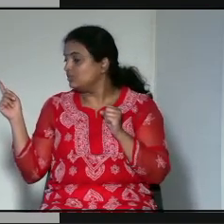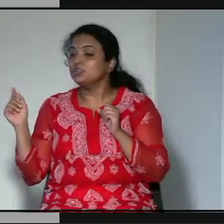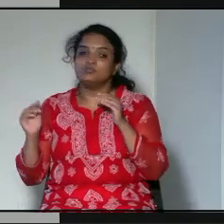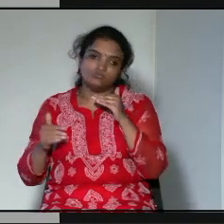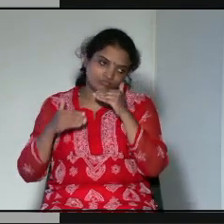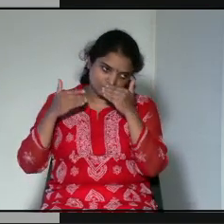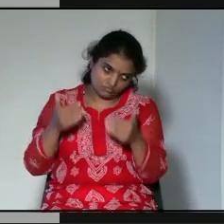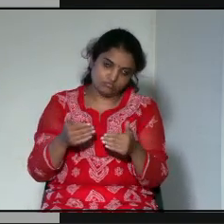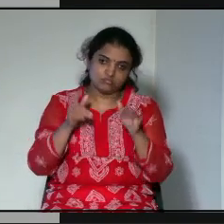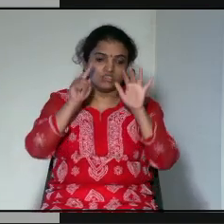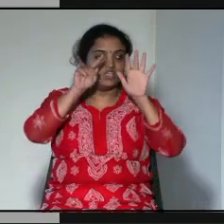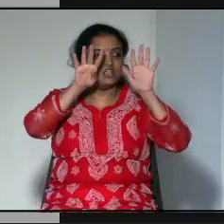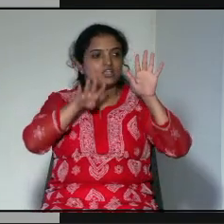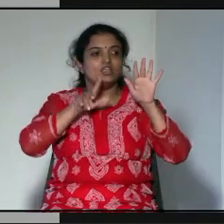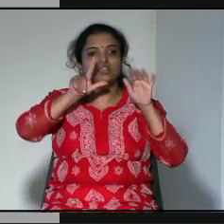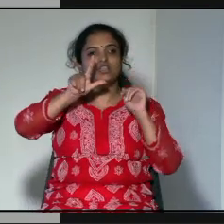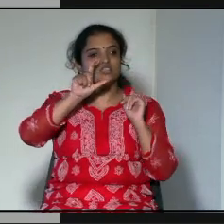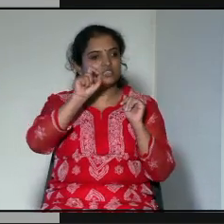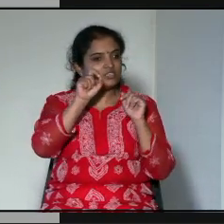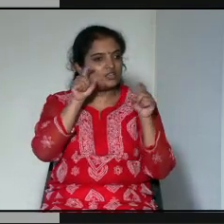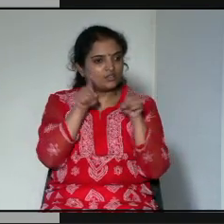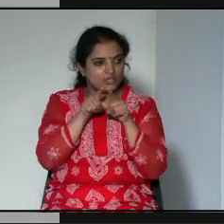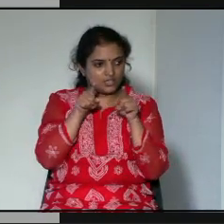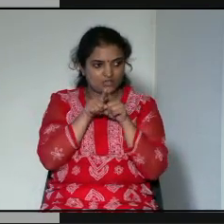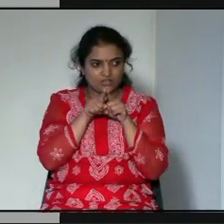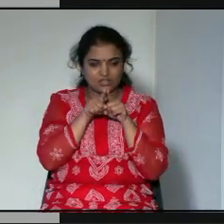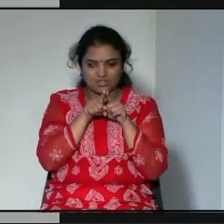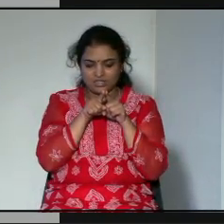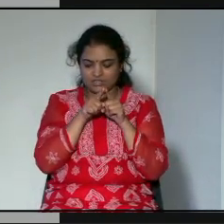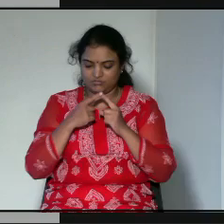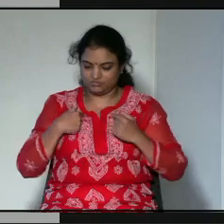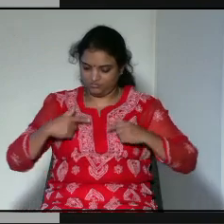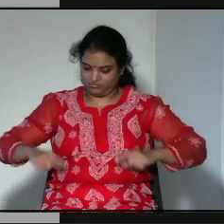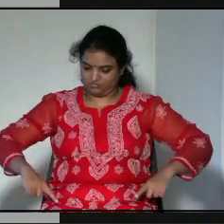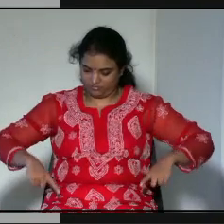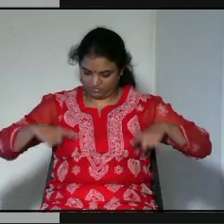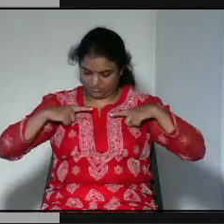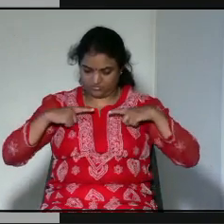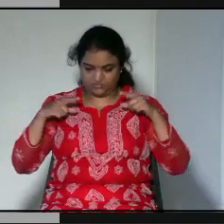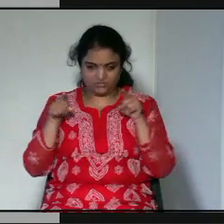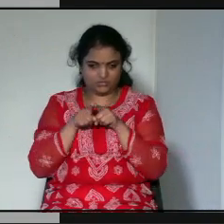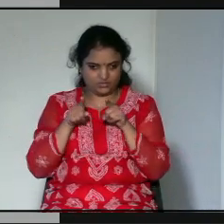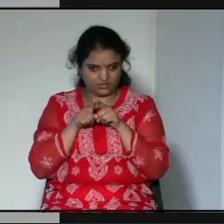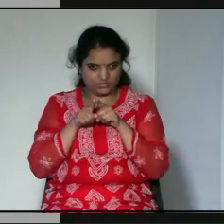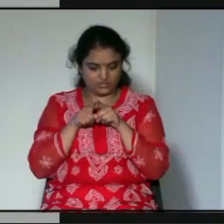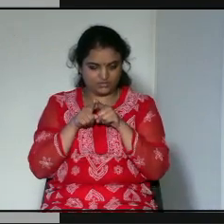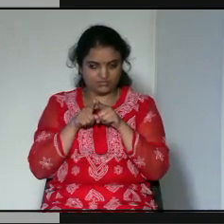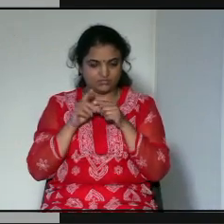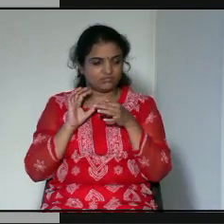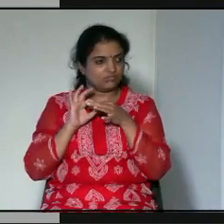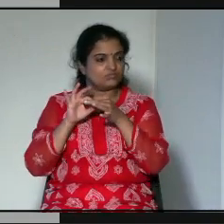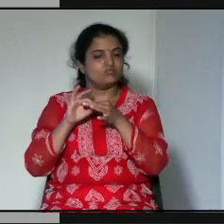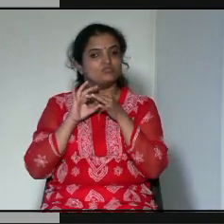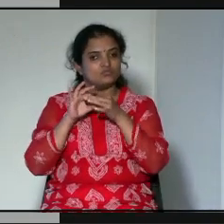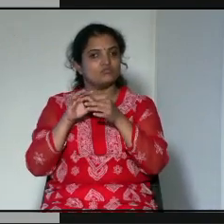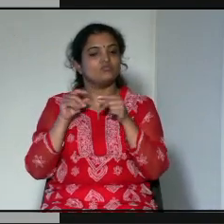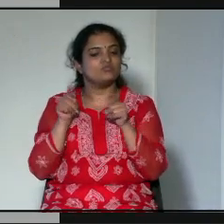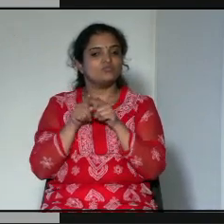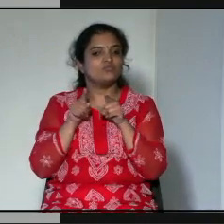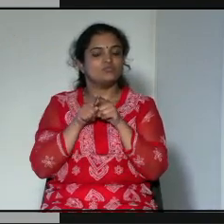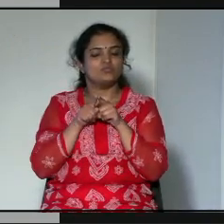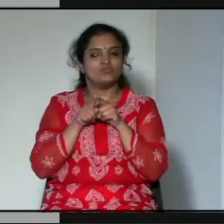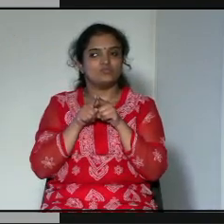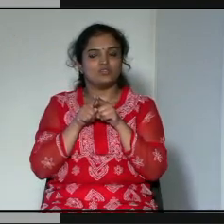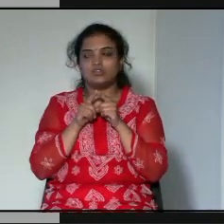1970s, it is also clear that central to her life and work was the deepening bond of companionship that she had forged with Nirmal